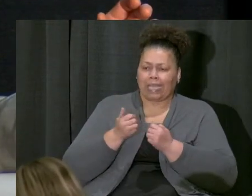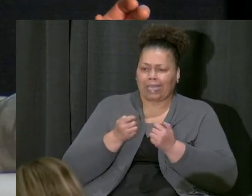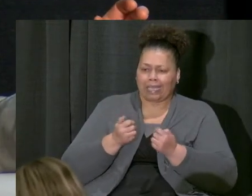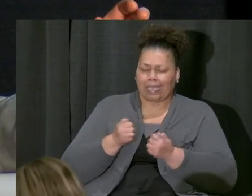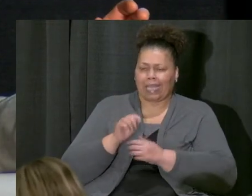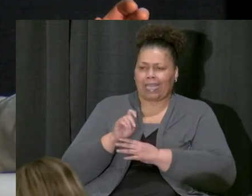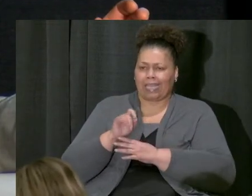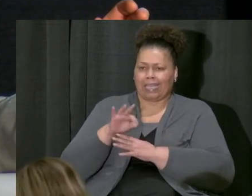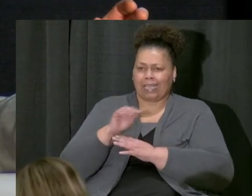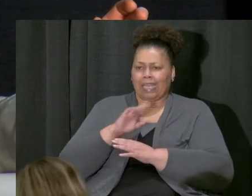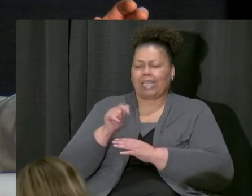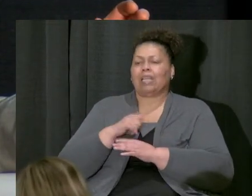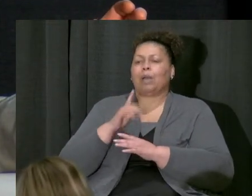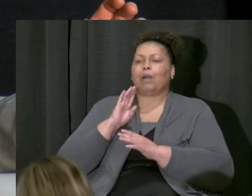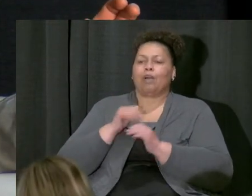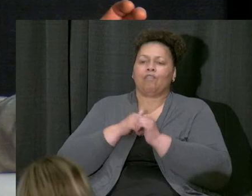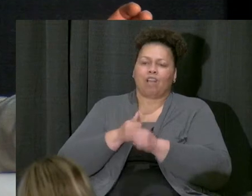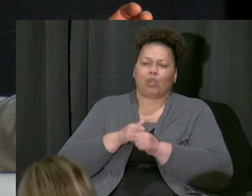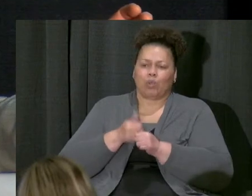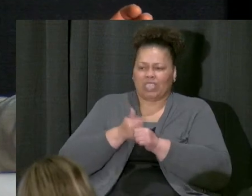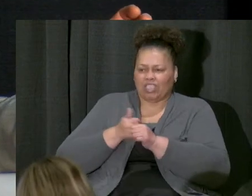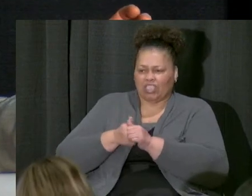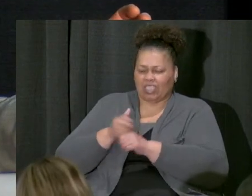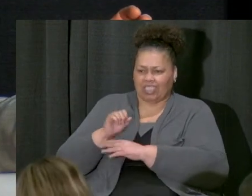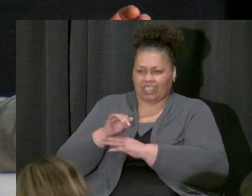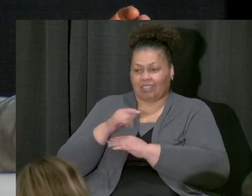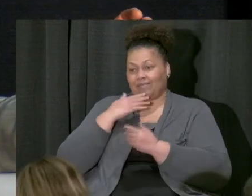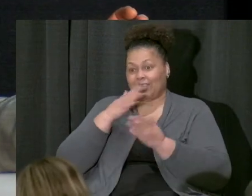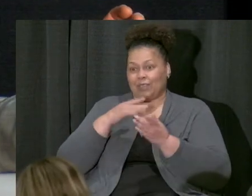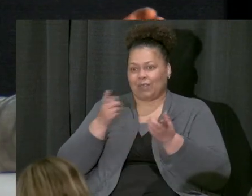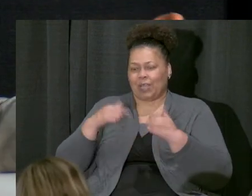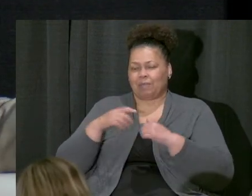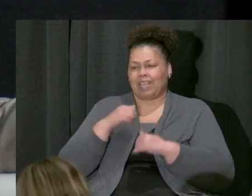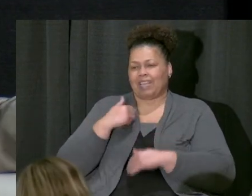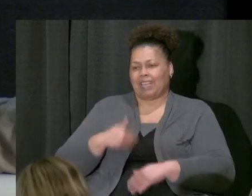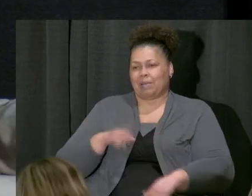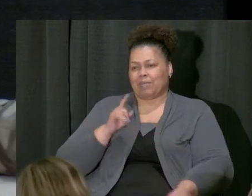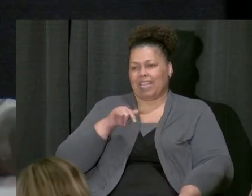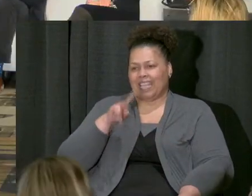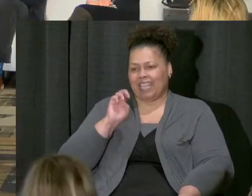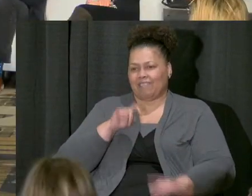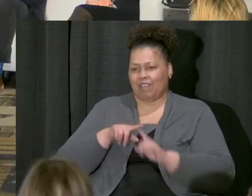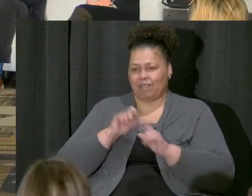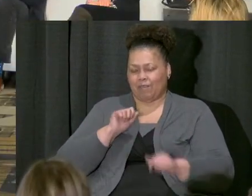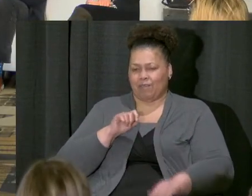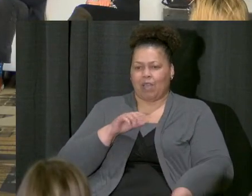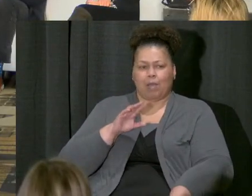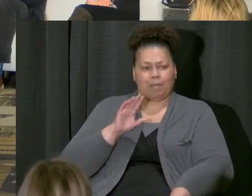just want to remind everybody about that, and thank you for attending this session. I'm Dave Gardy from WebAble TV.